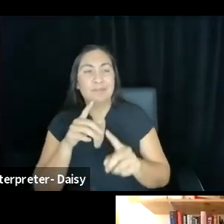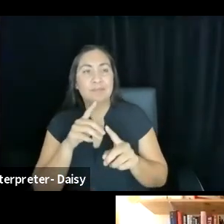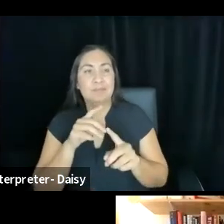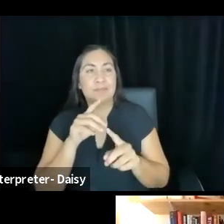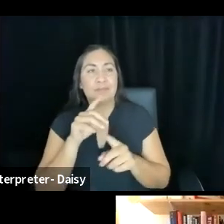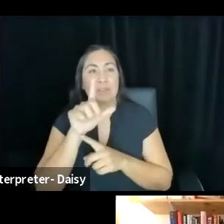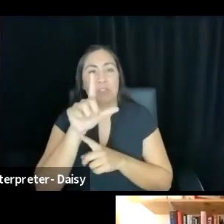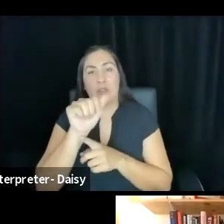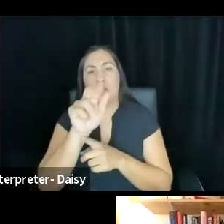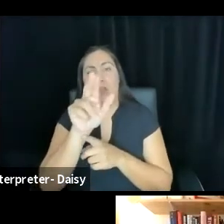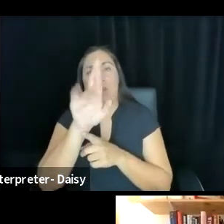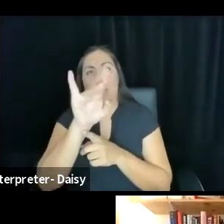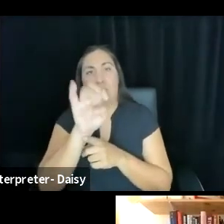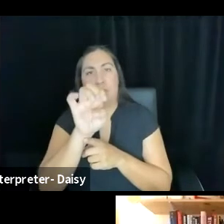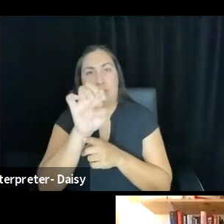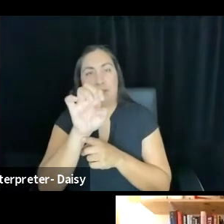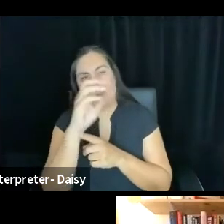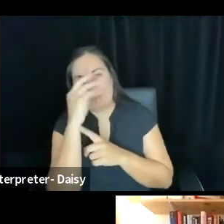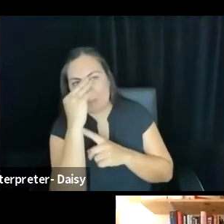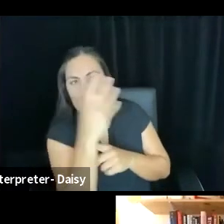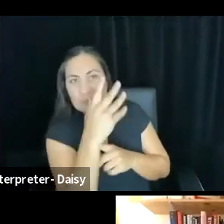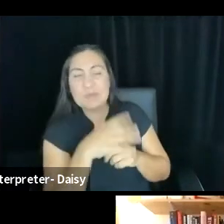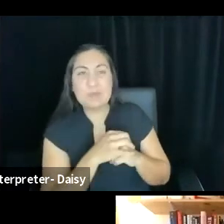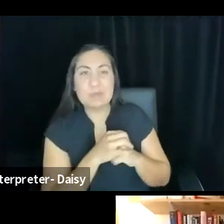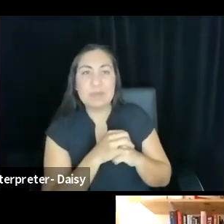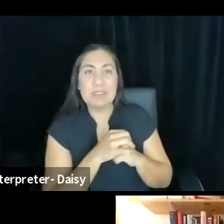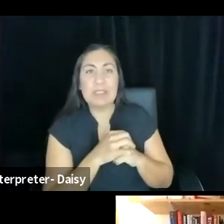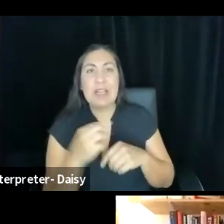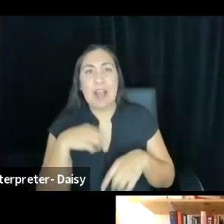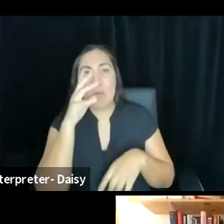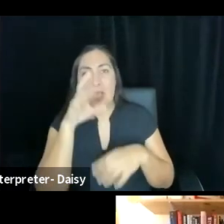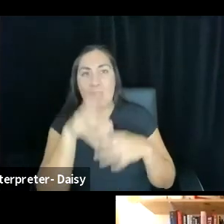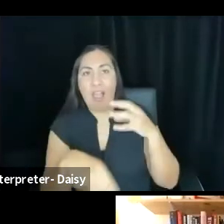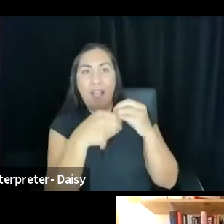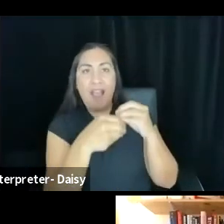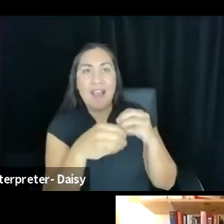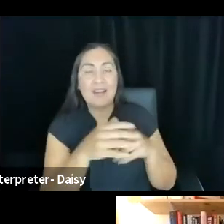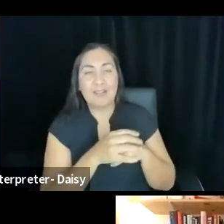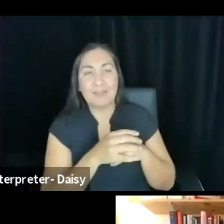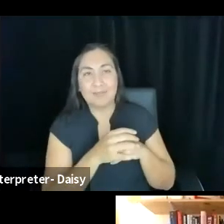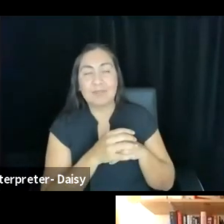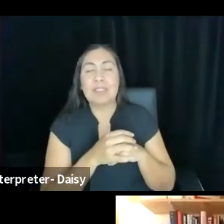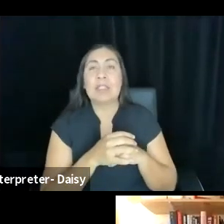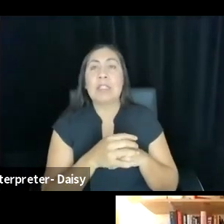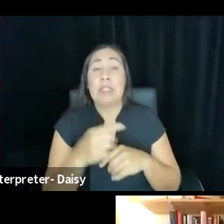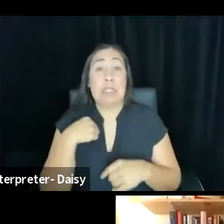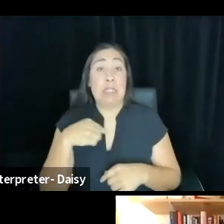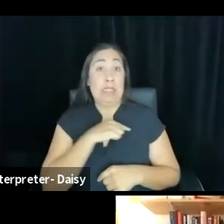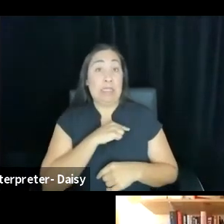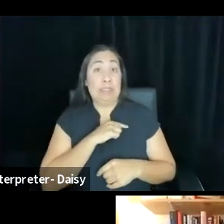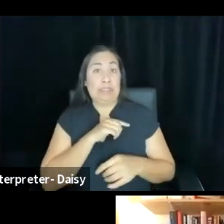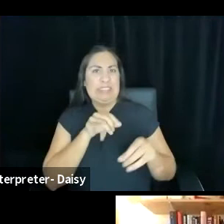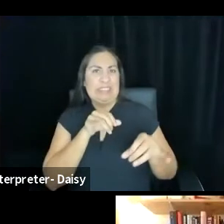That ours is very much is similar in the fact that with public works, it has